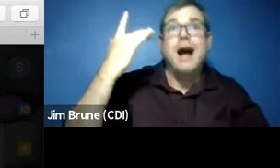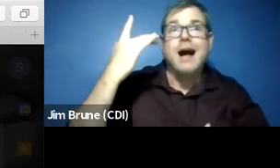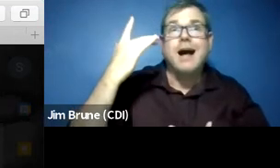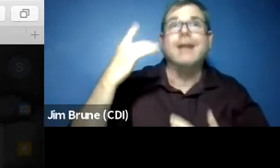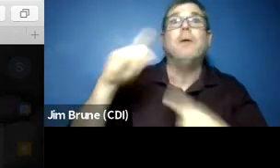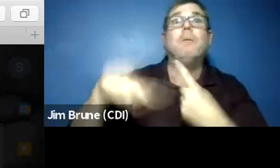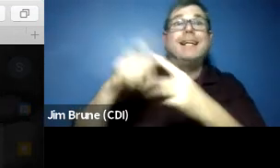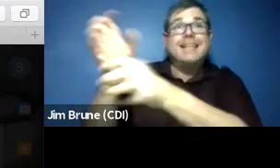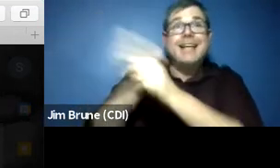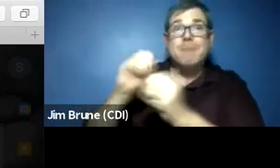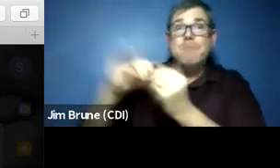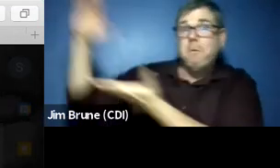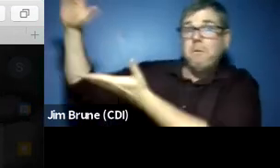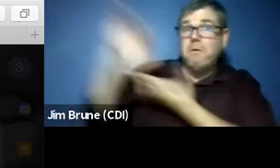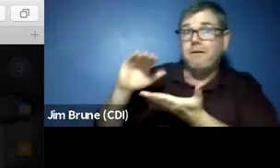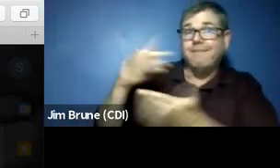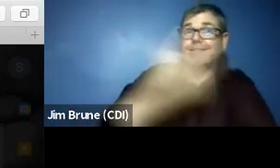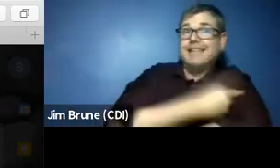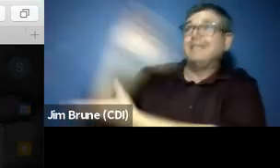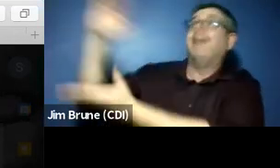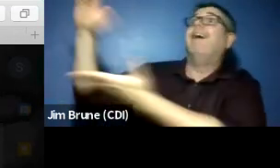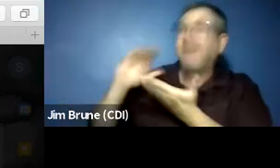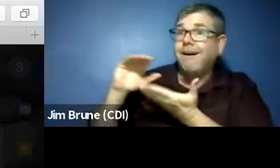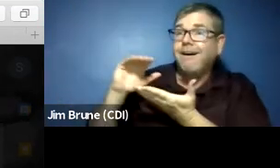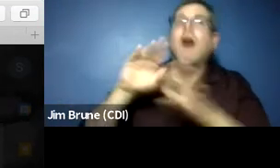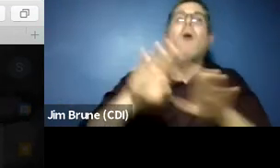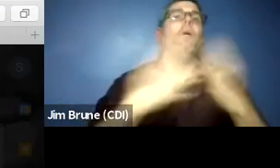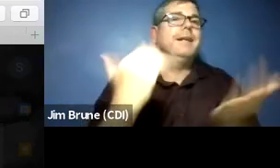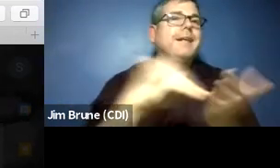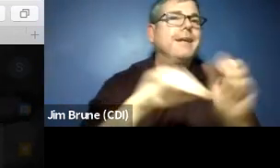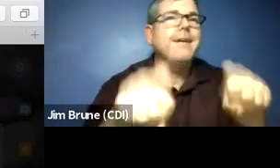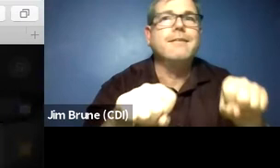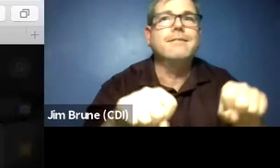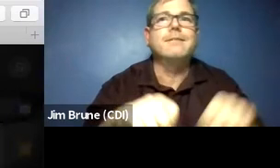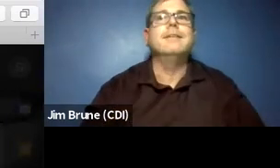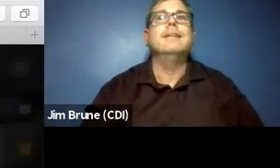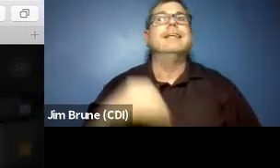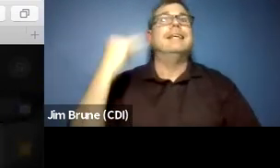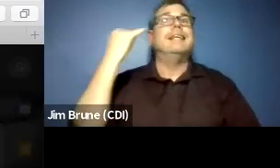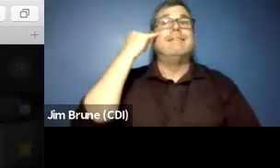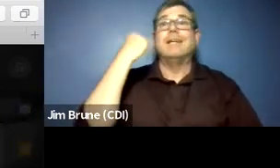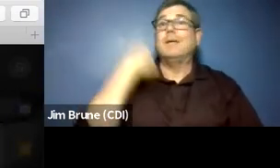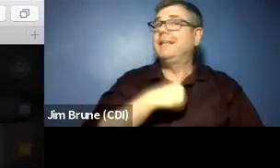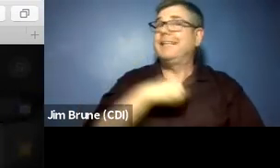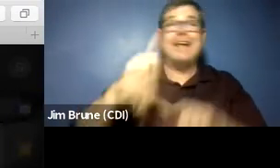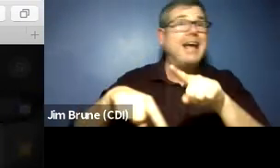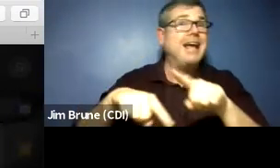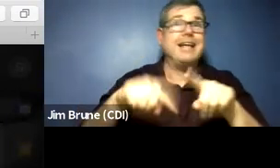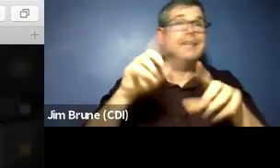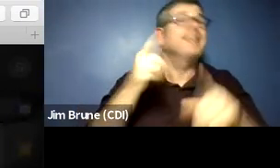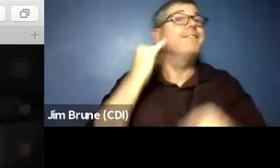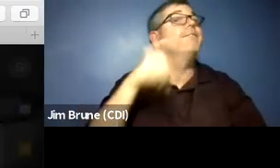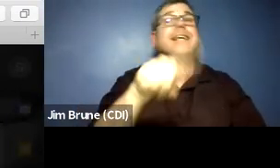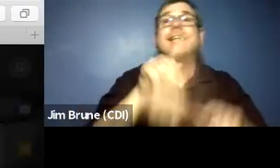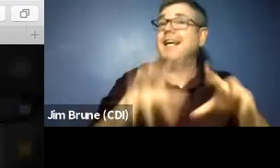event, can't get a vaccine appointment or unable to book, just please check back in a few days because situation